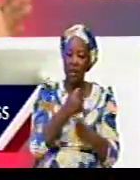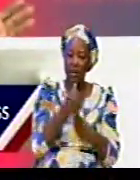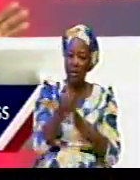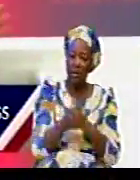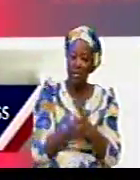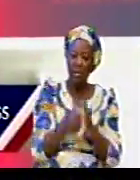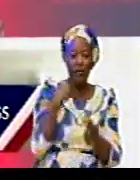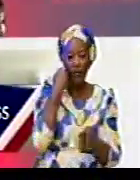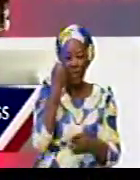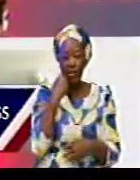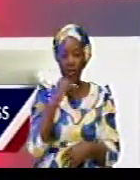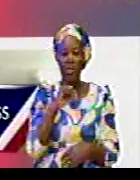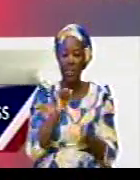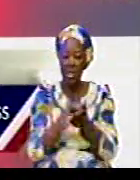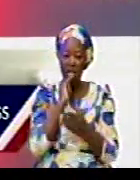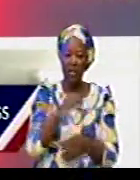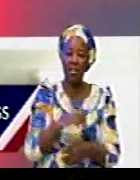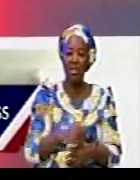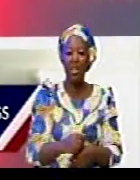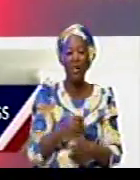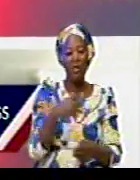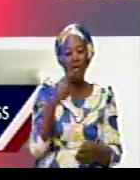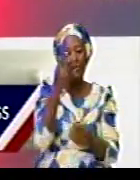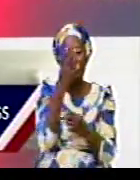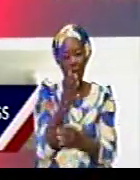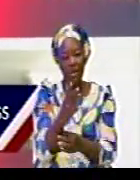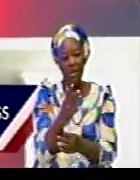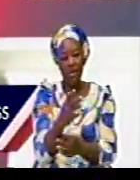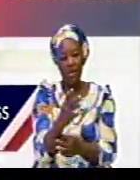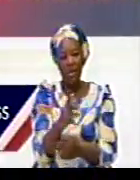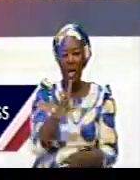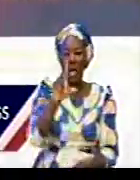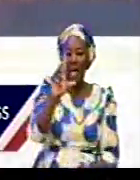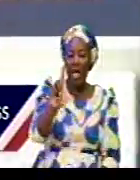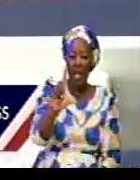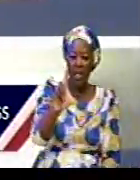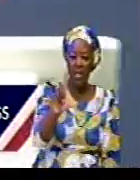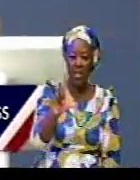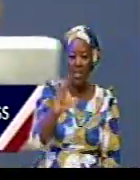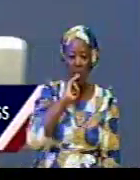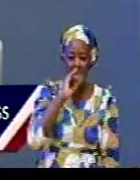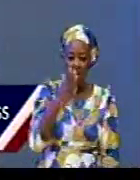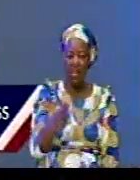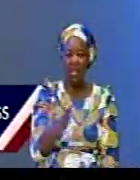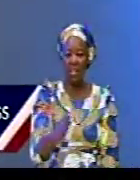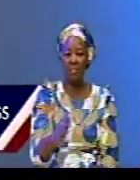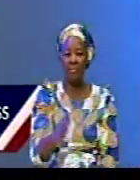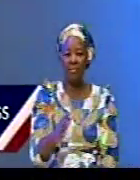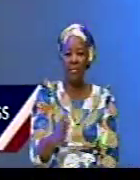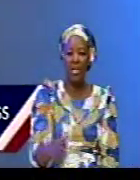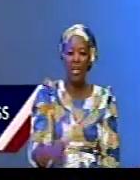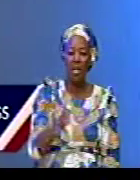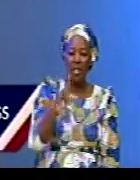there's uncleanness, that's the flesh. And then L is right there.